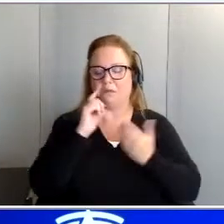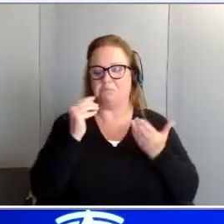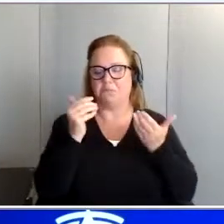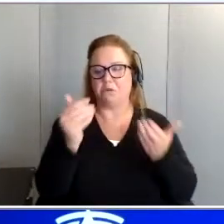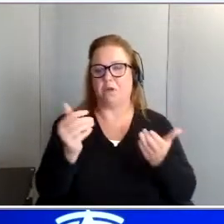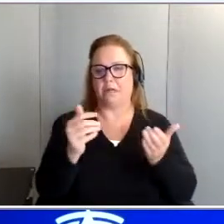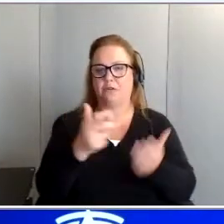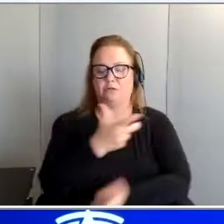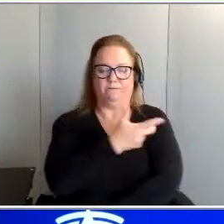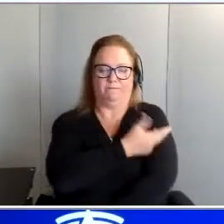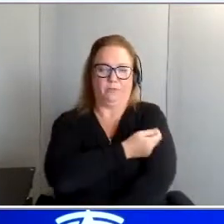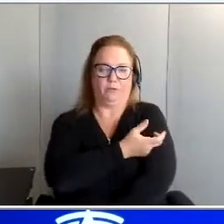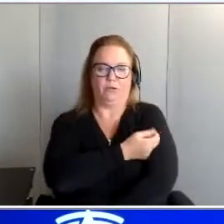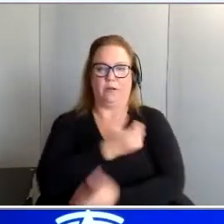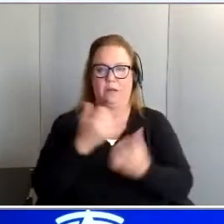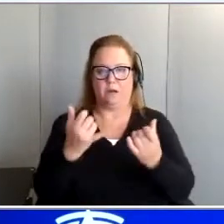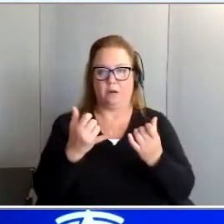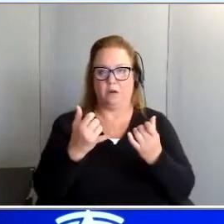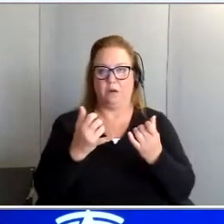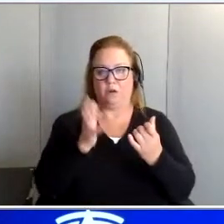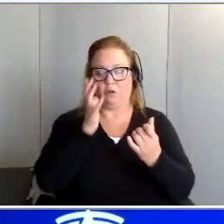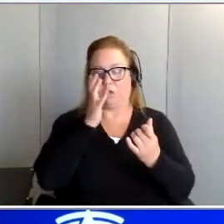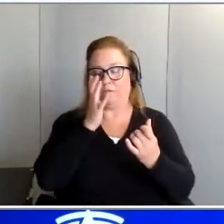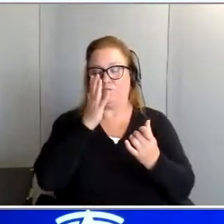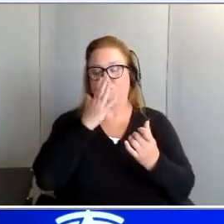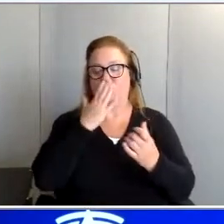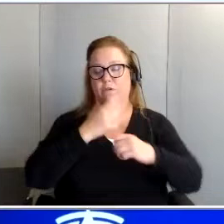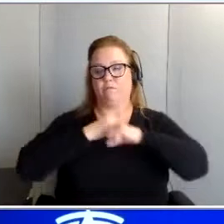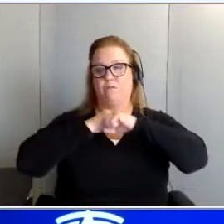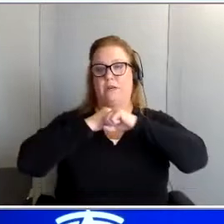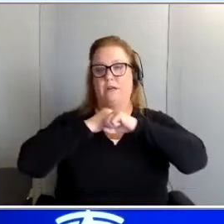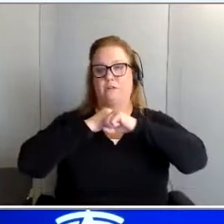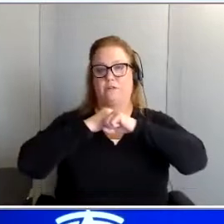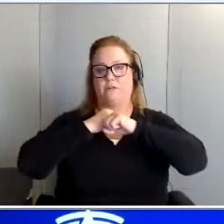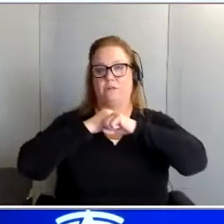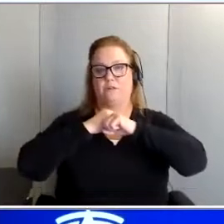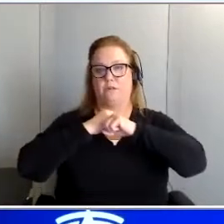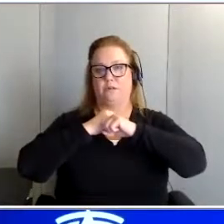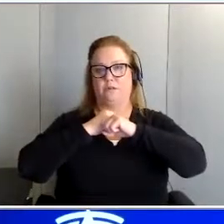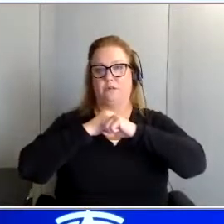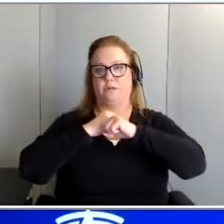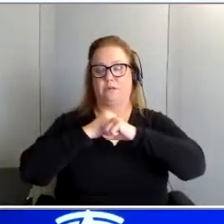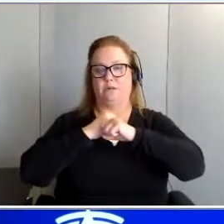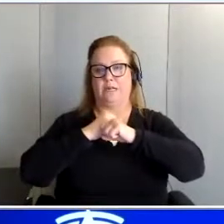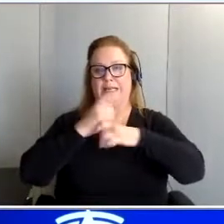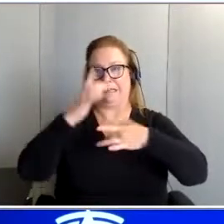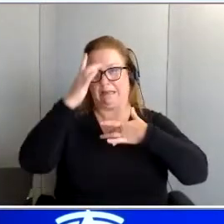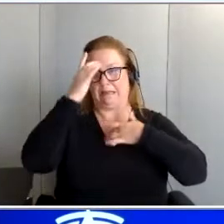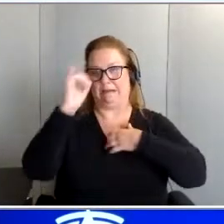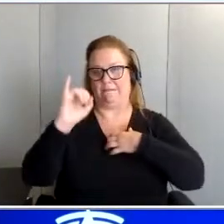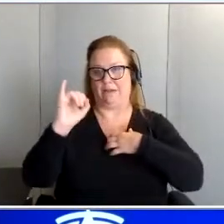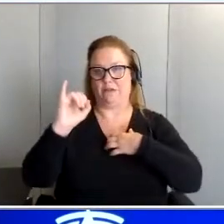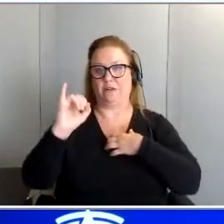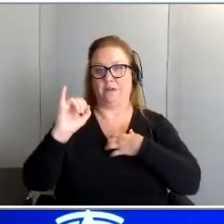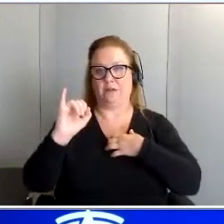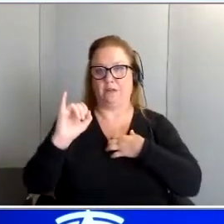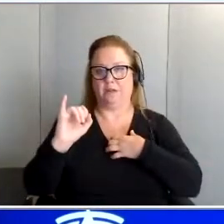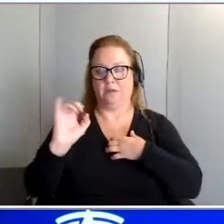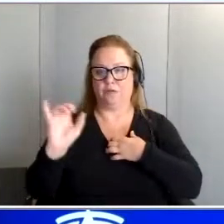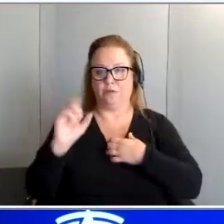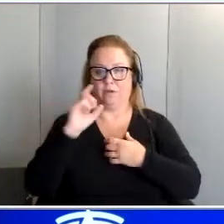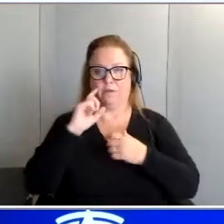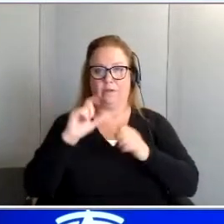now. You will still have very good protection, even against infection a little bit, minimally, for the